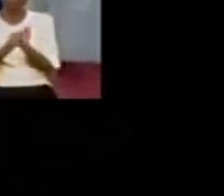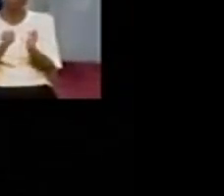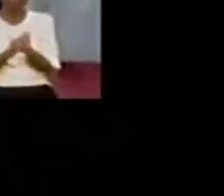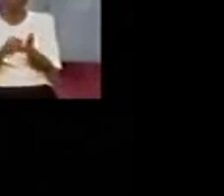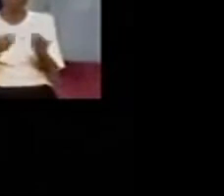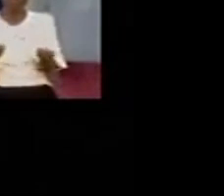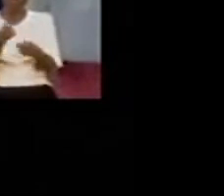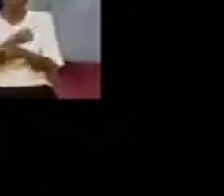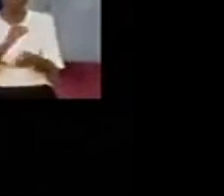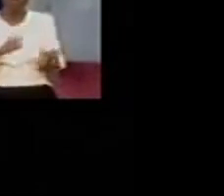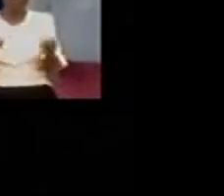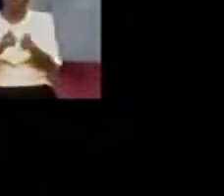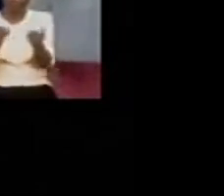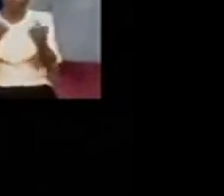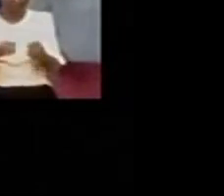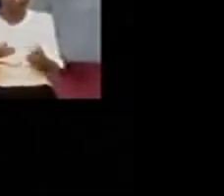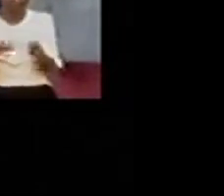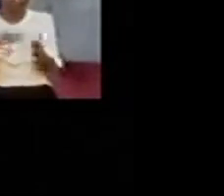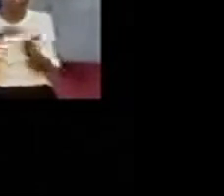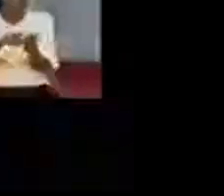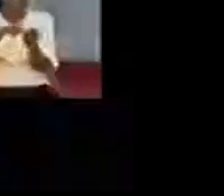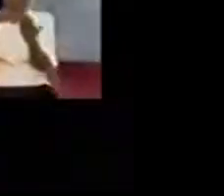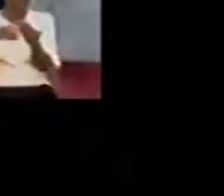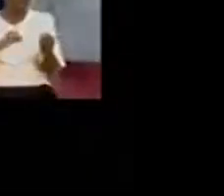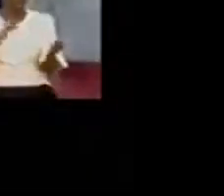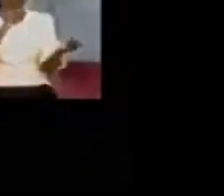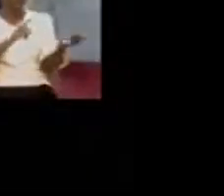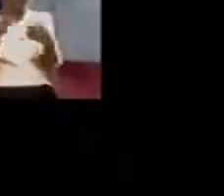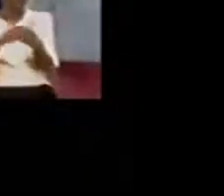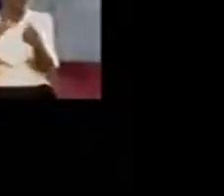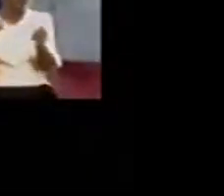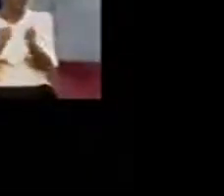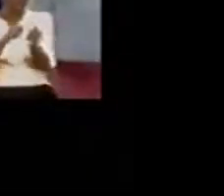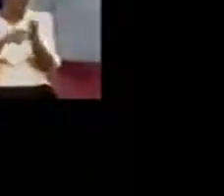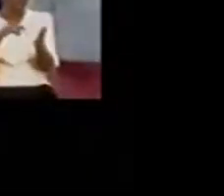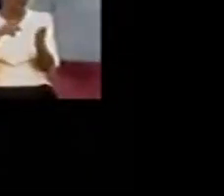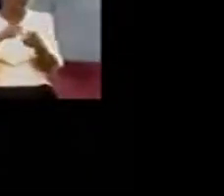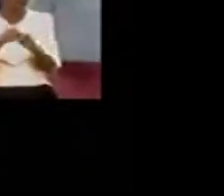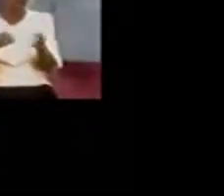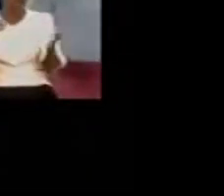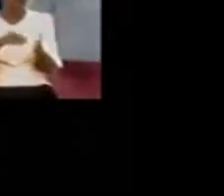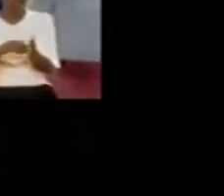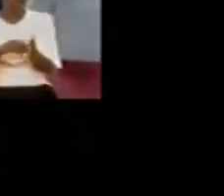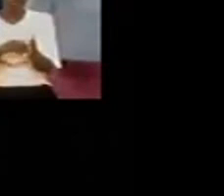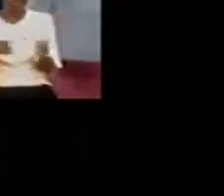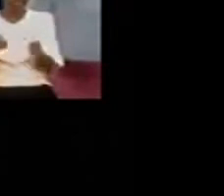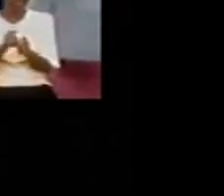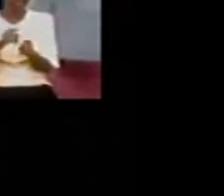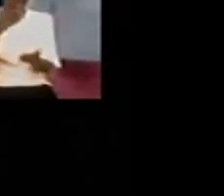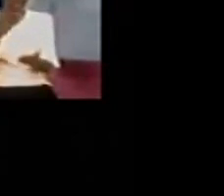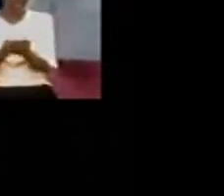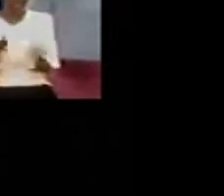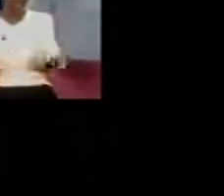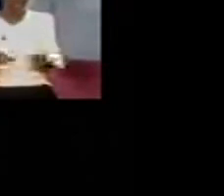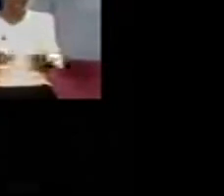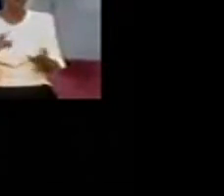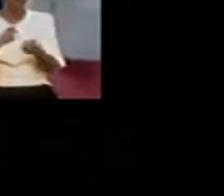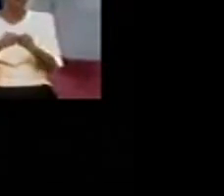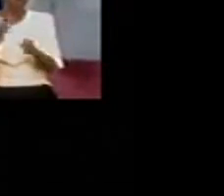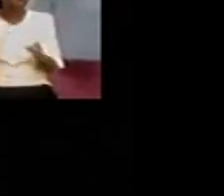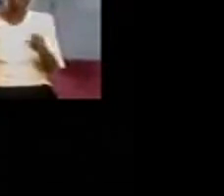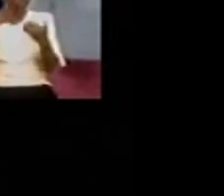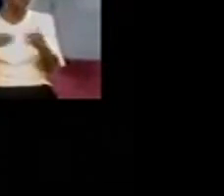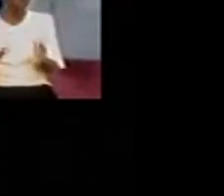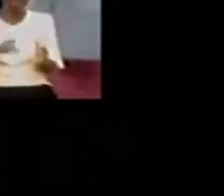ensure that I've reached here the problem is over I said amen then after the program we went back home yesterday he